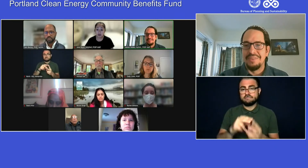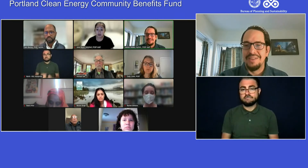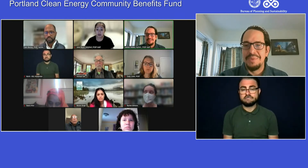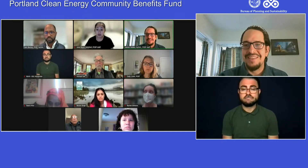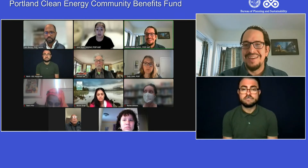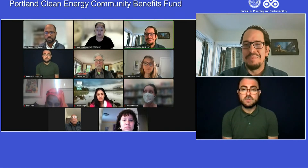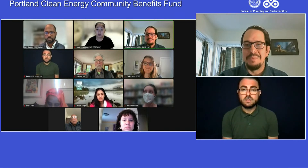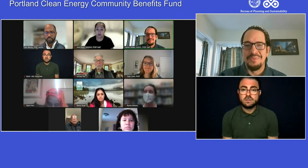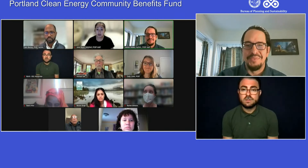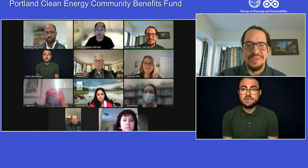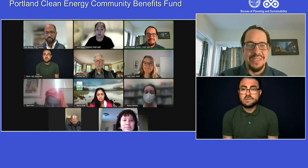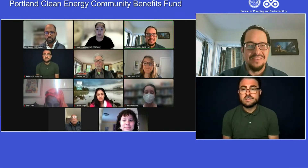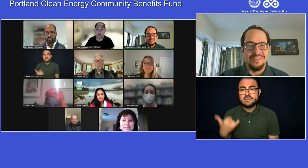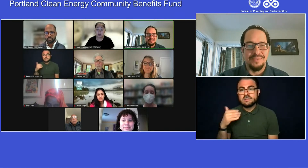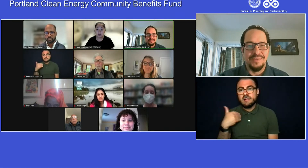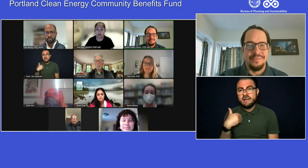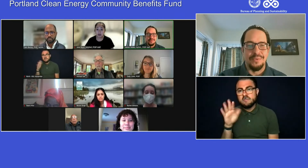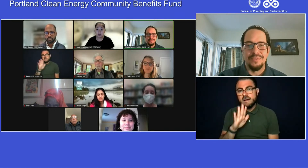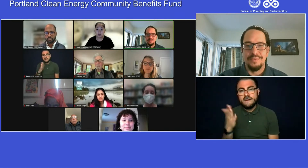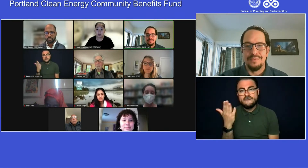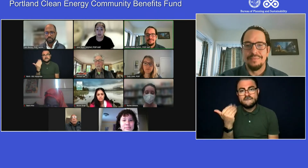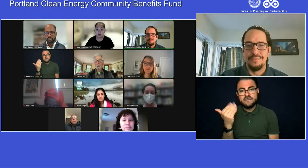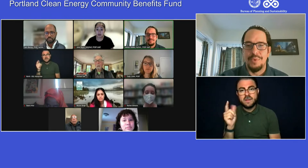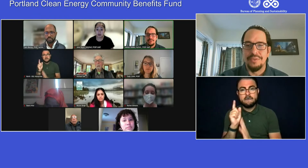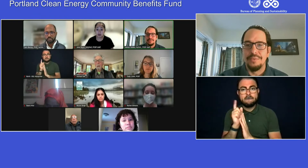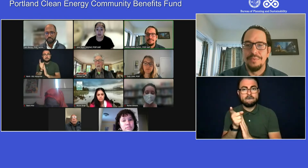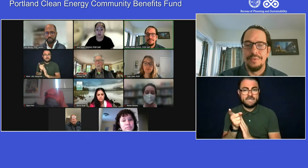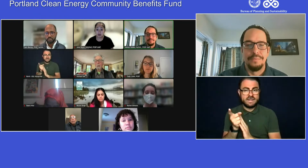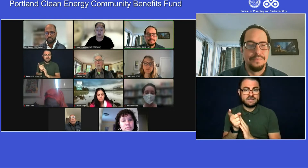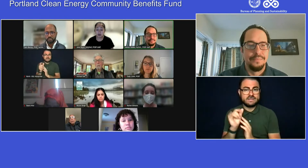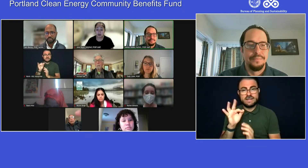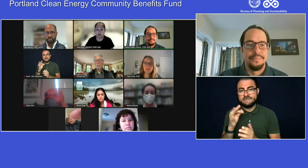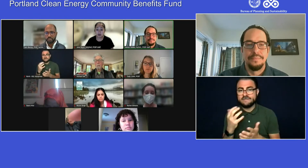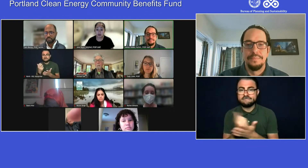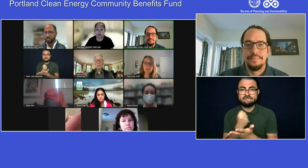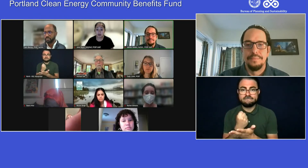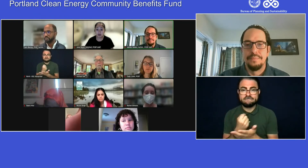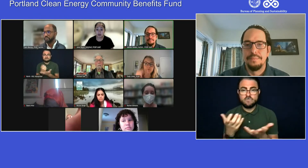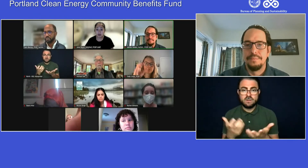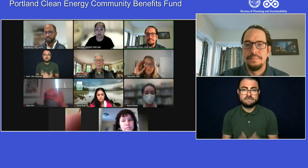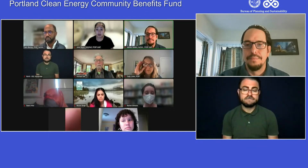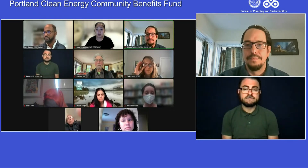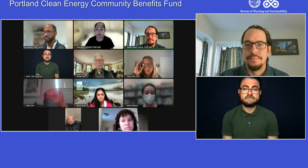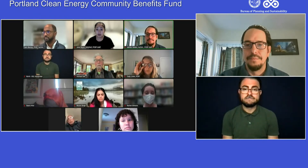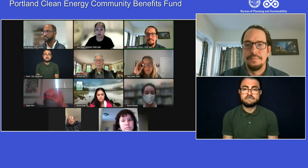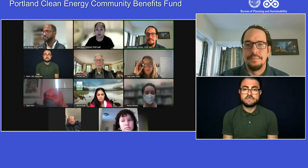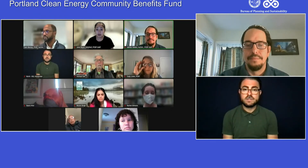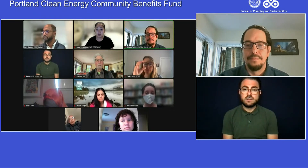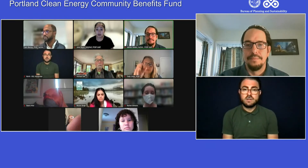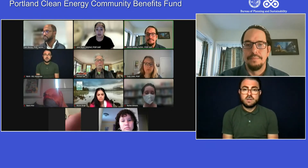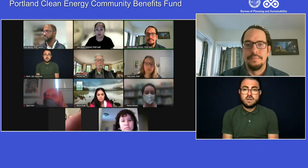We still have a little bit of time, almost 15 minutes if folks want to. So.